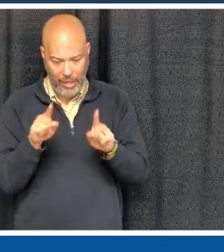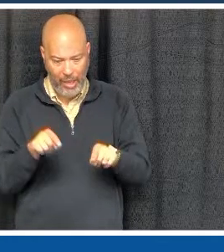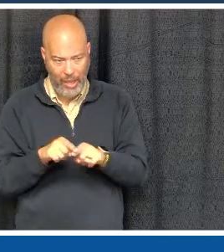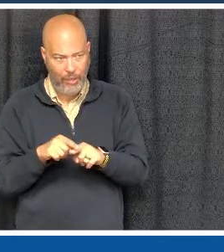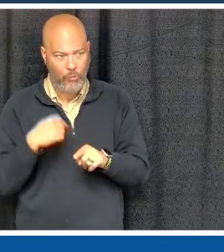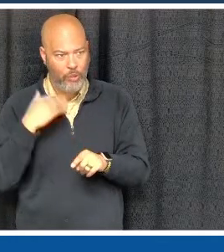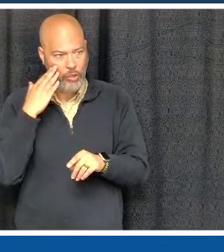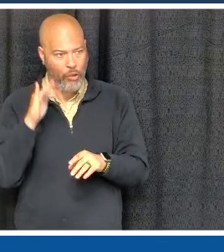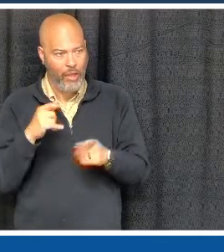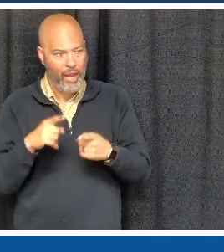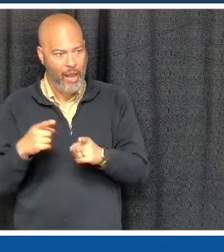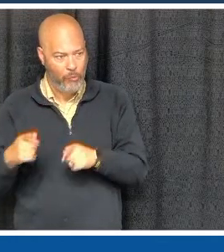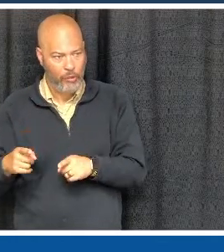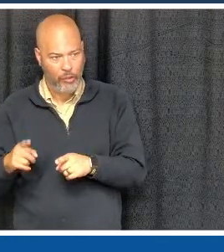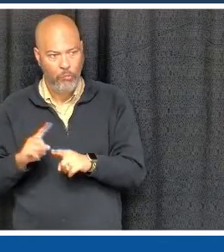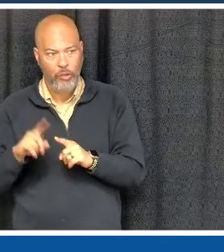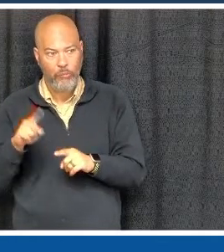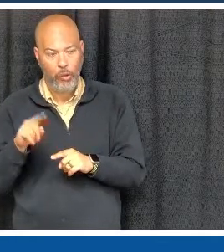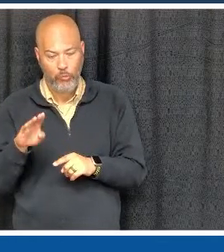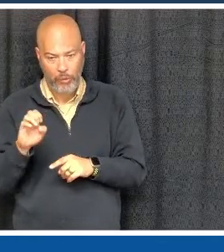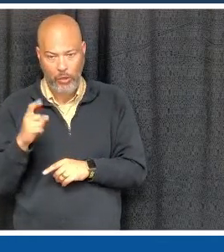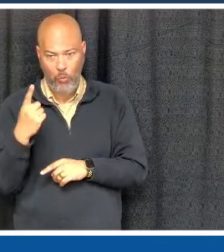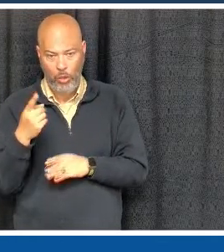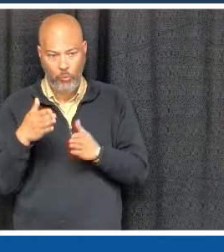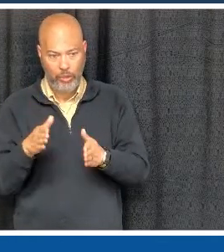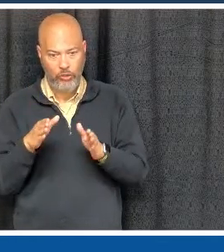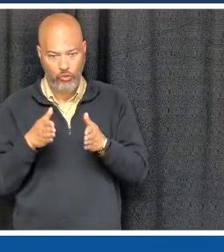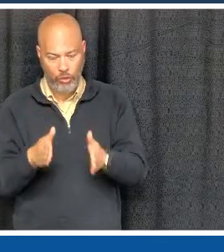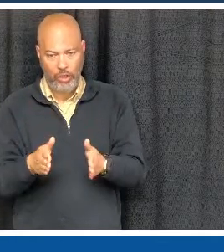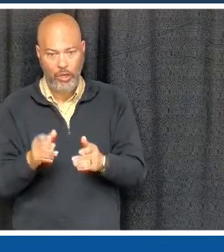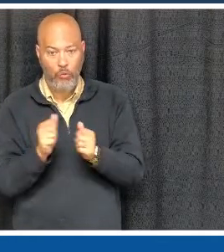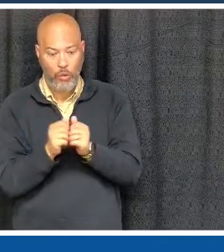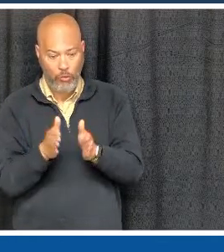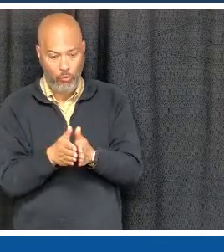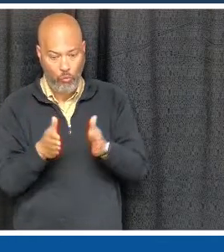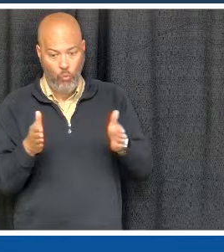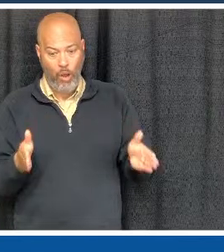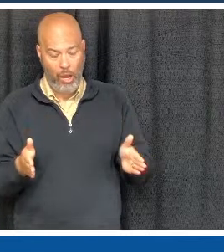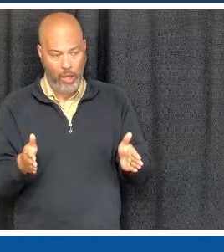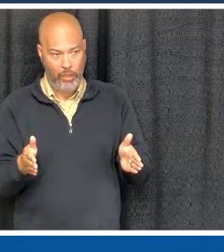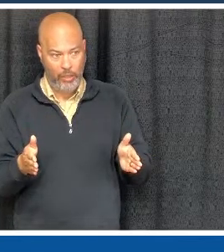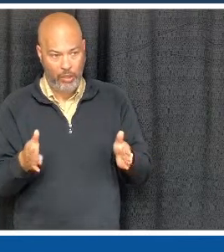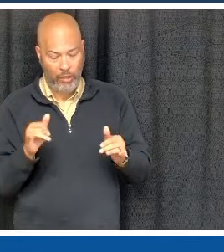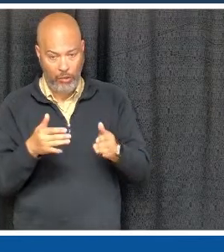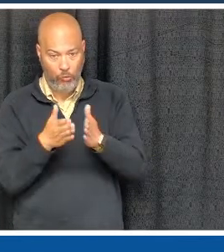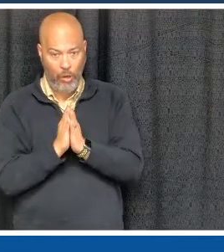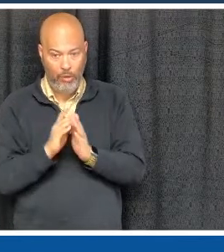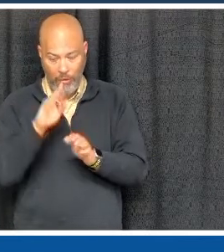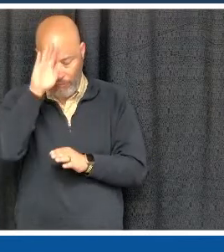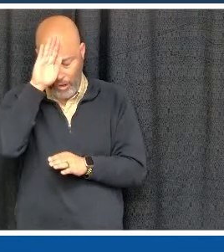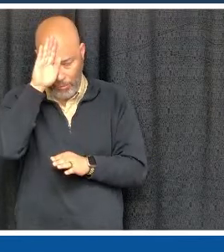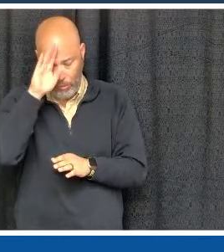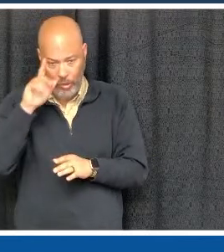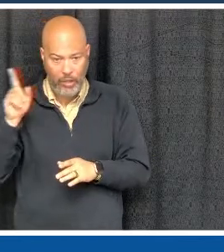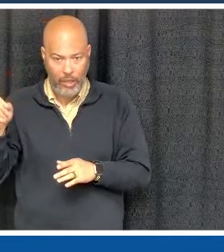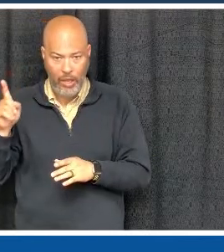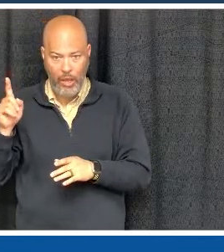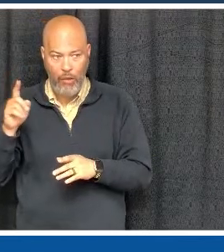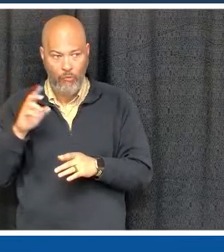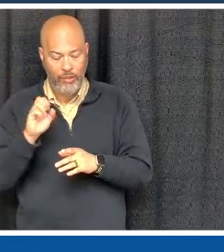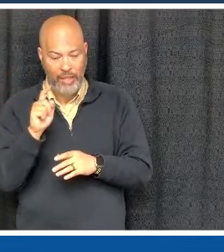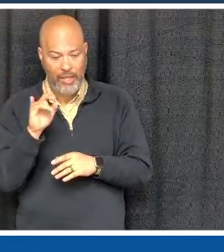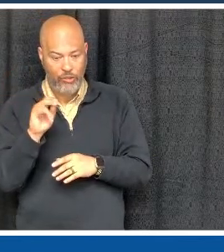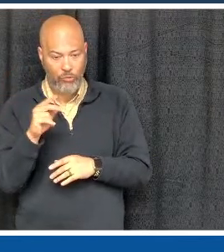that happens, but it is supposed to be a one-way street. With the widening of the roadway at the request of the fire department, their response from Station 1,